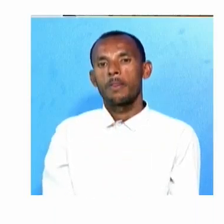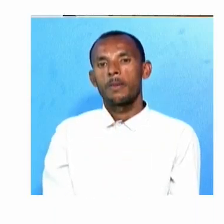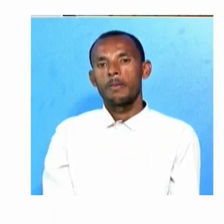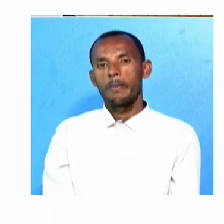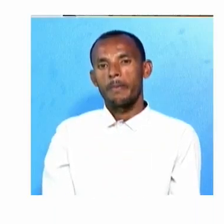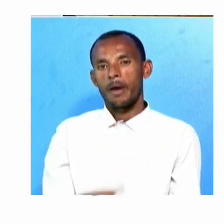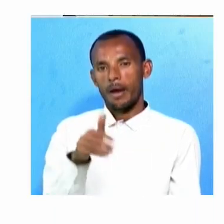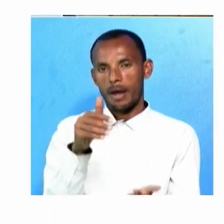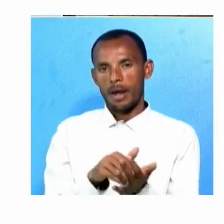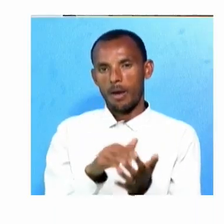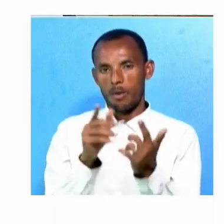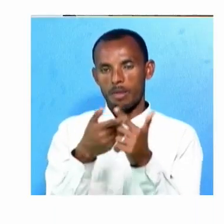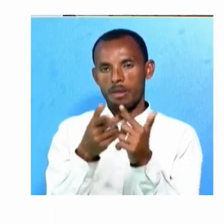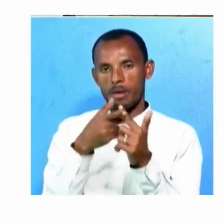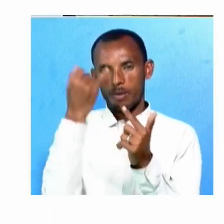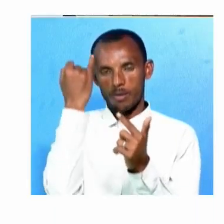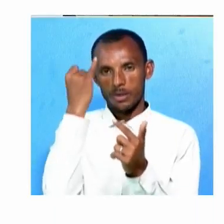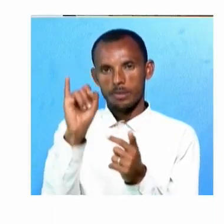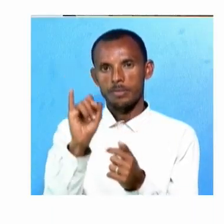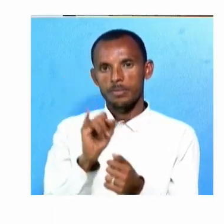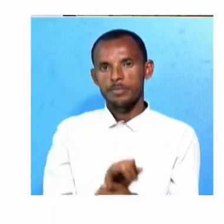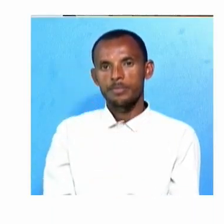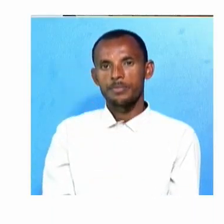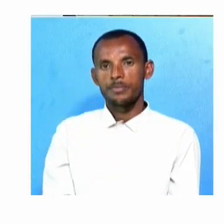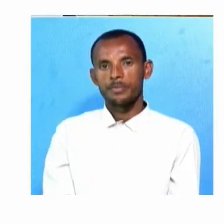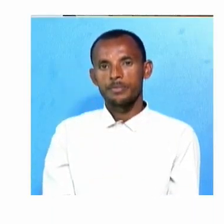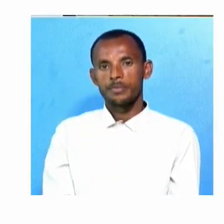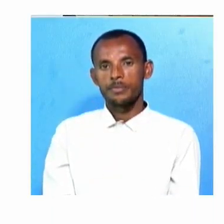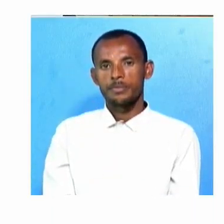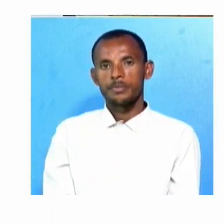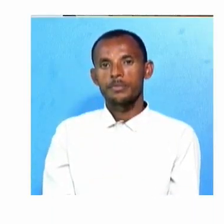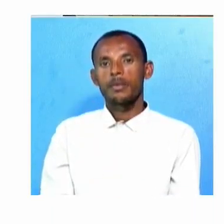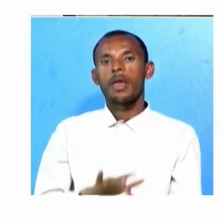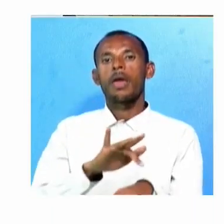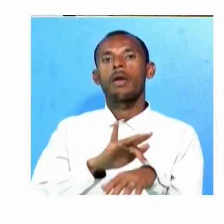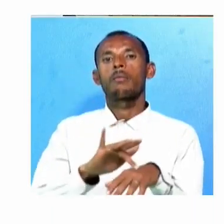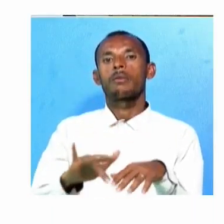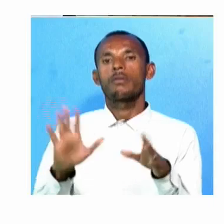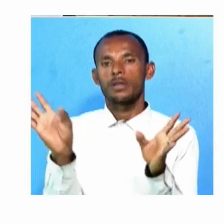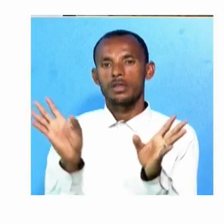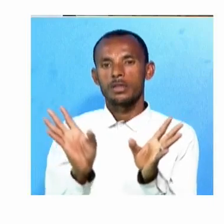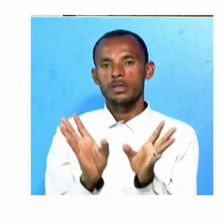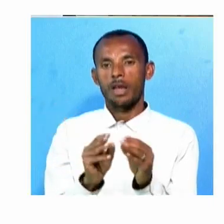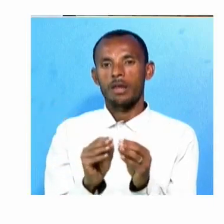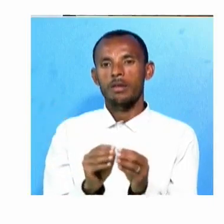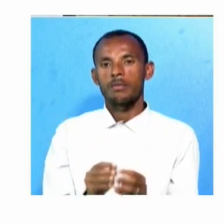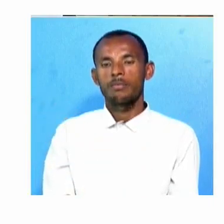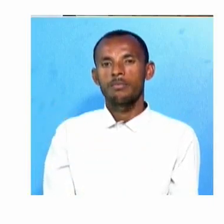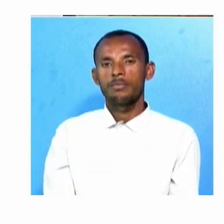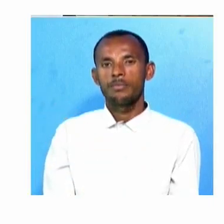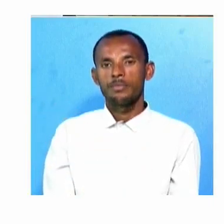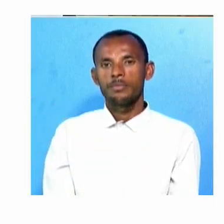Again, the second concept, empty set